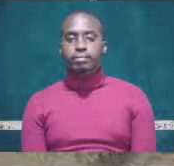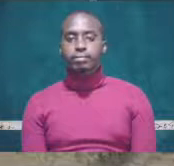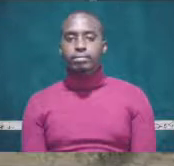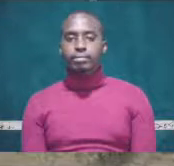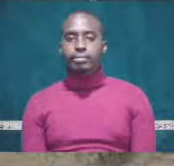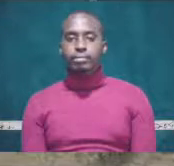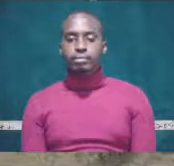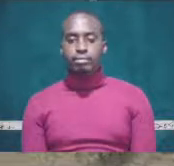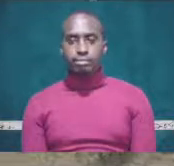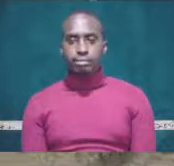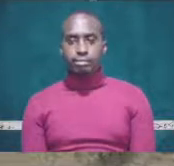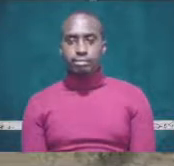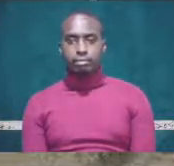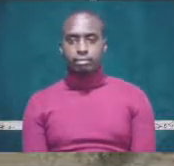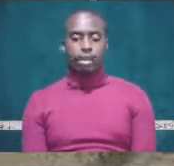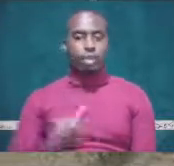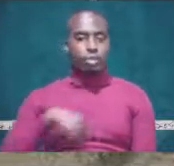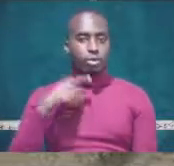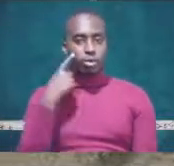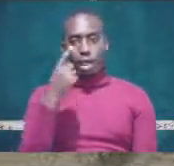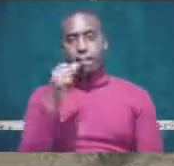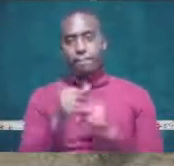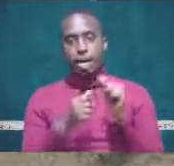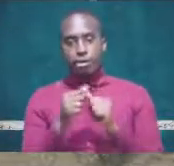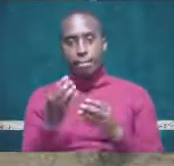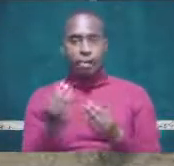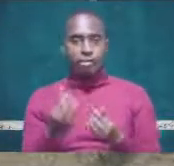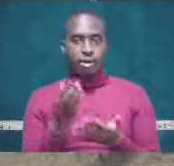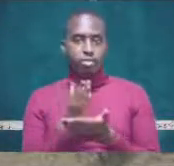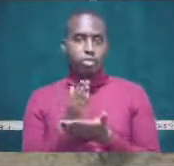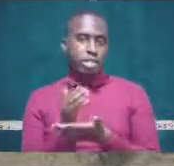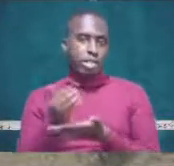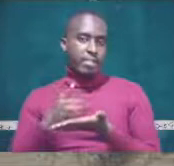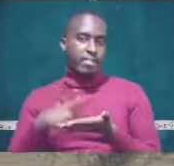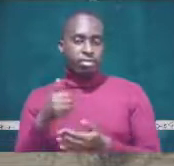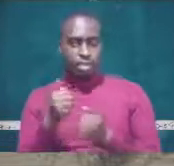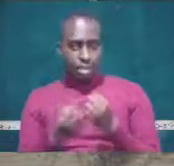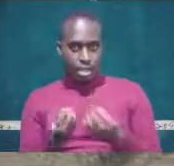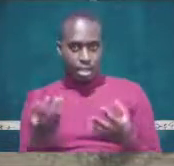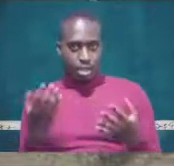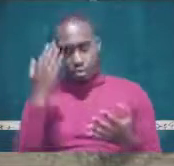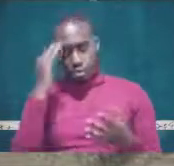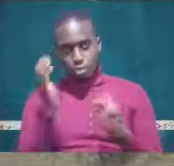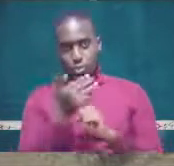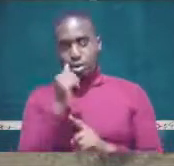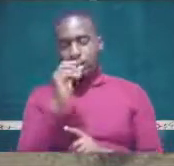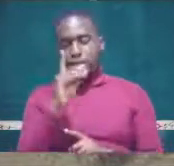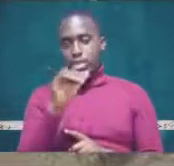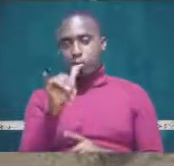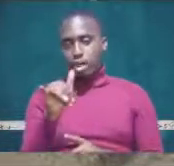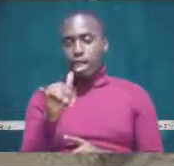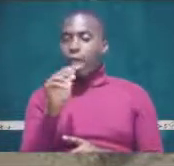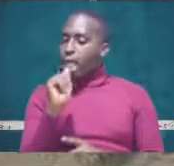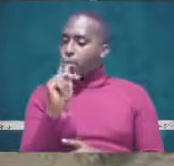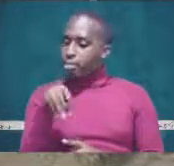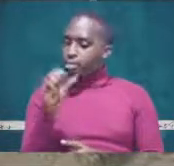360 francs. We are looking for the amount of money that was saved. Because to get the average propensity to save, we